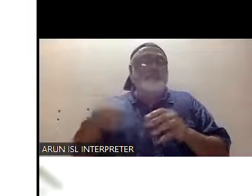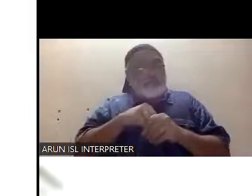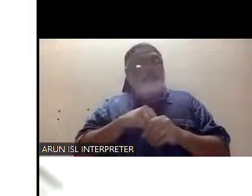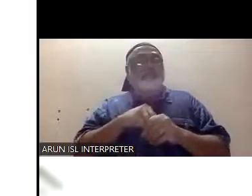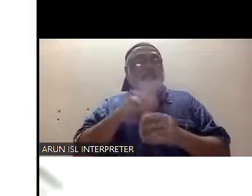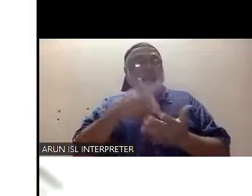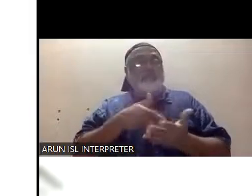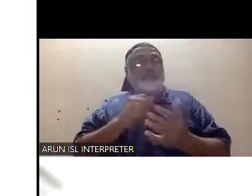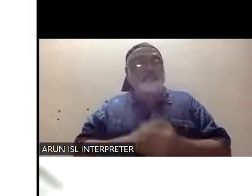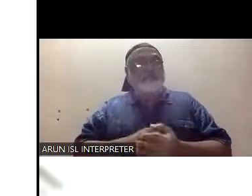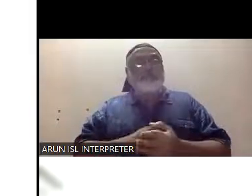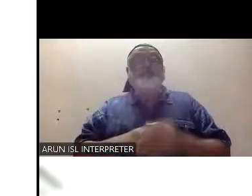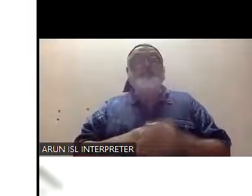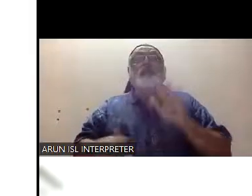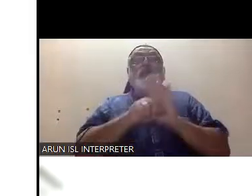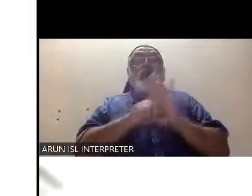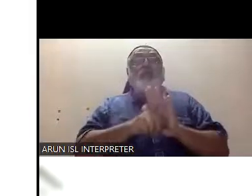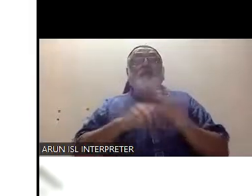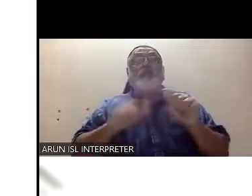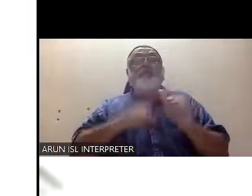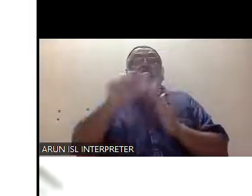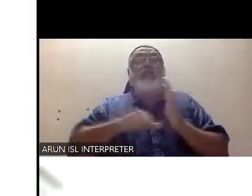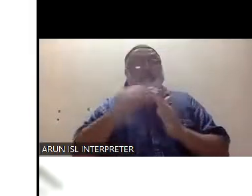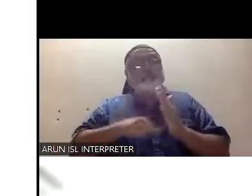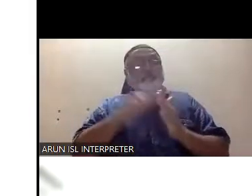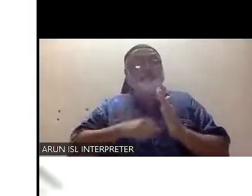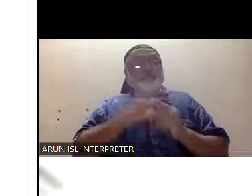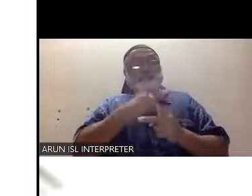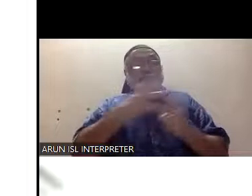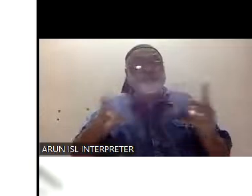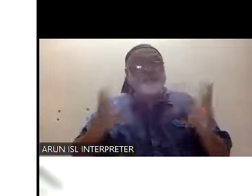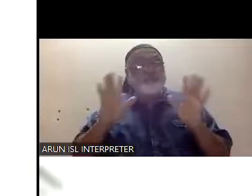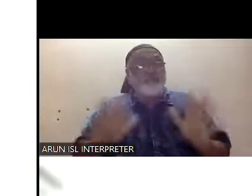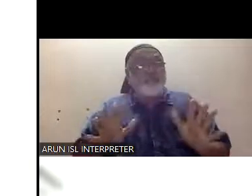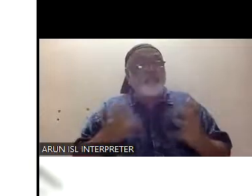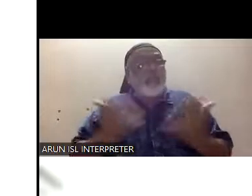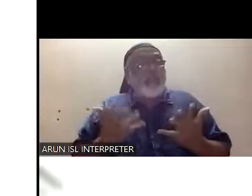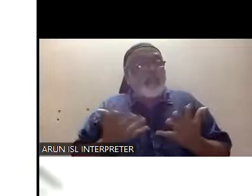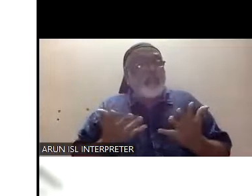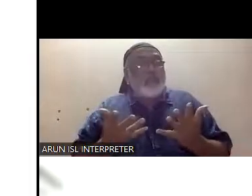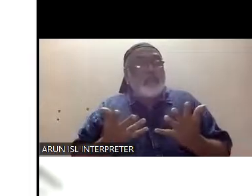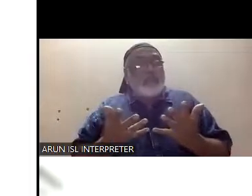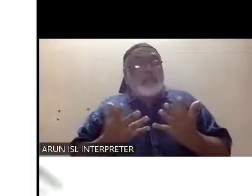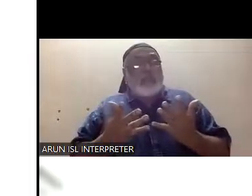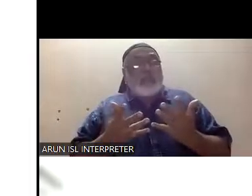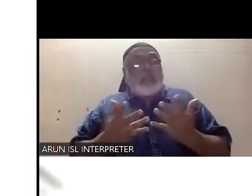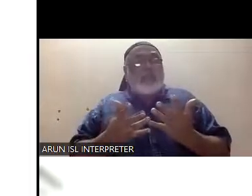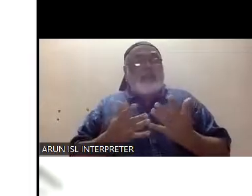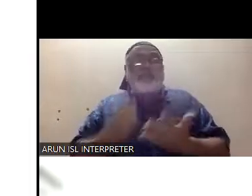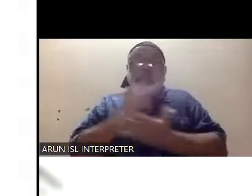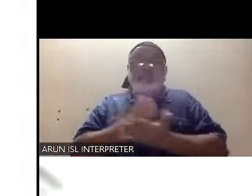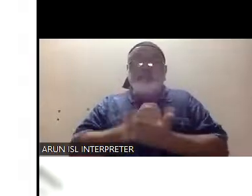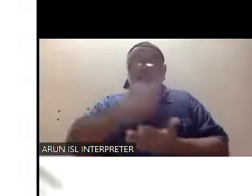are various laws and programs to support the mandate for accessibility. Rights of Persons with Disability Act